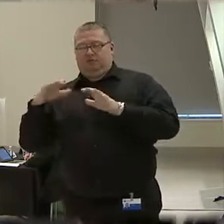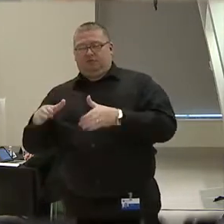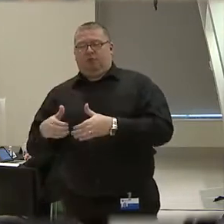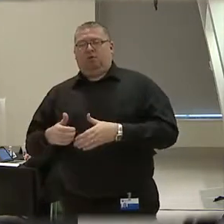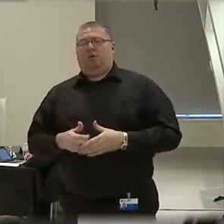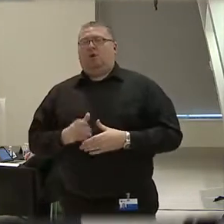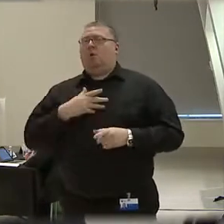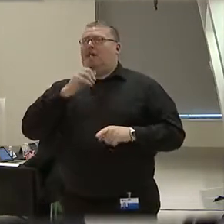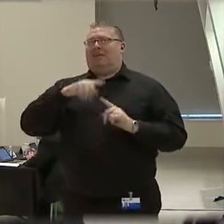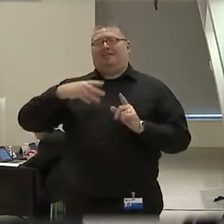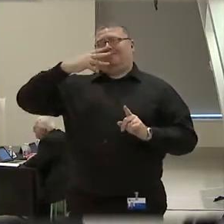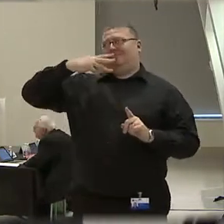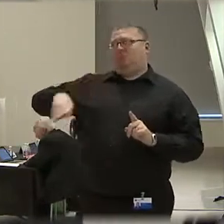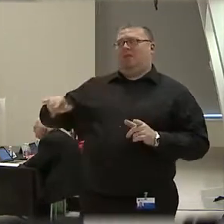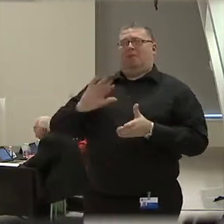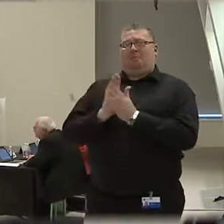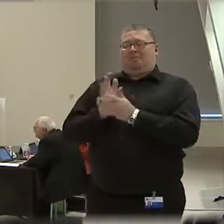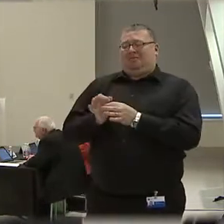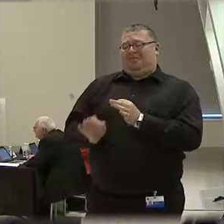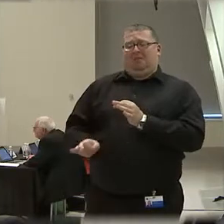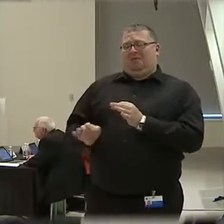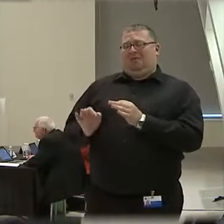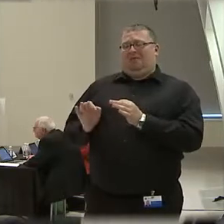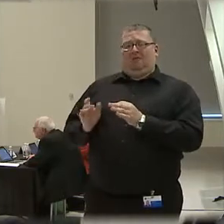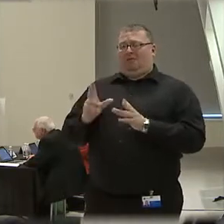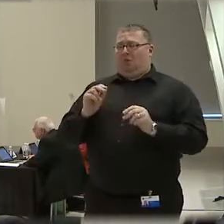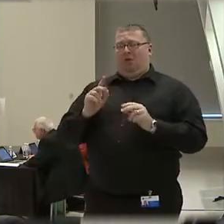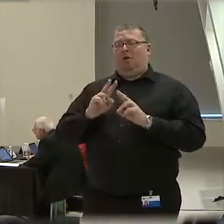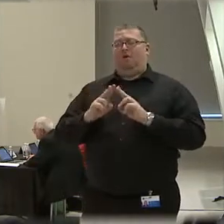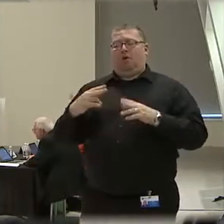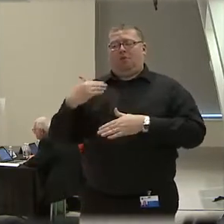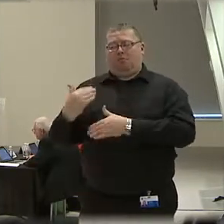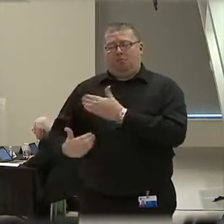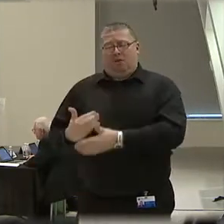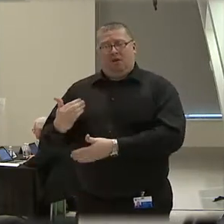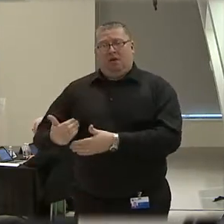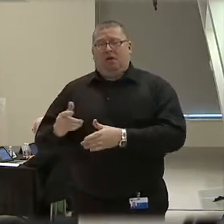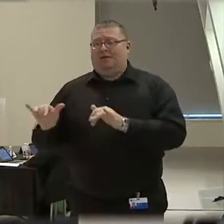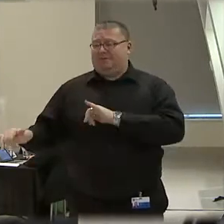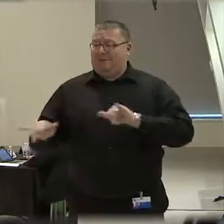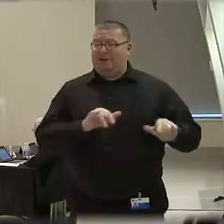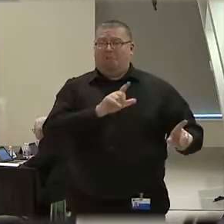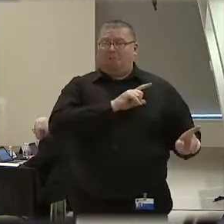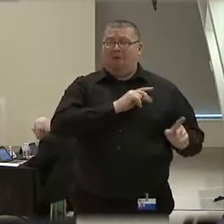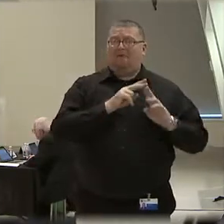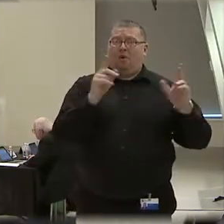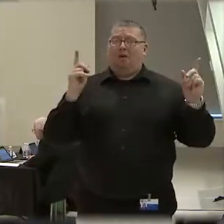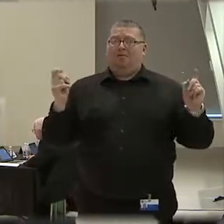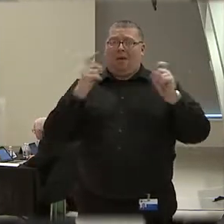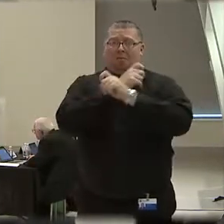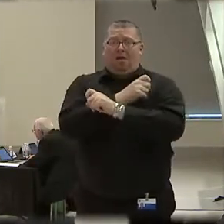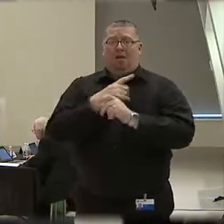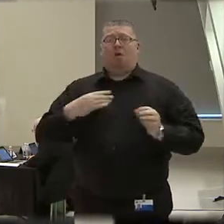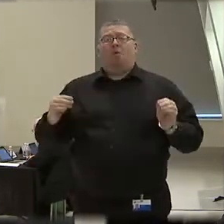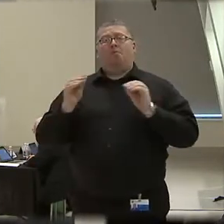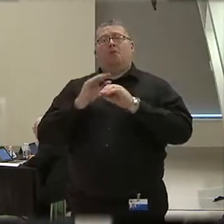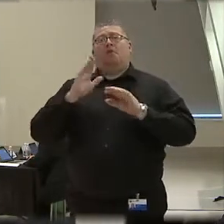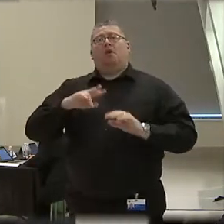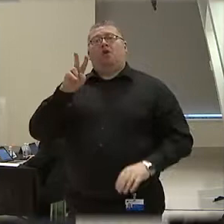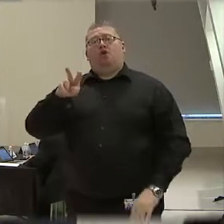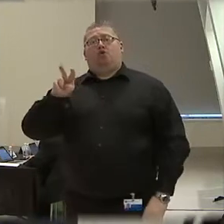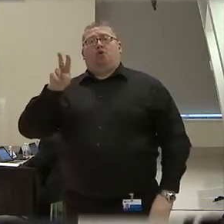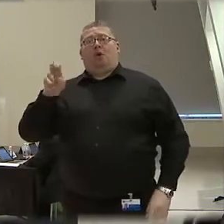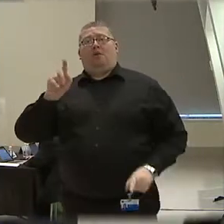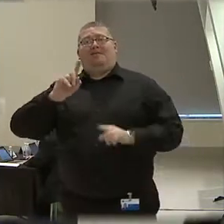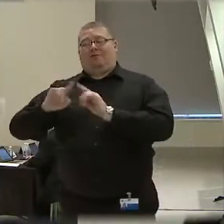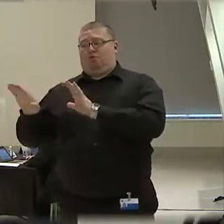in simple terms. It's a process, and like policing, it's complex. There are more than 200 civilian oversight